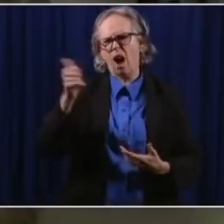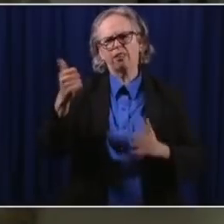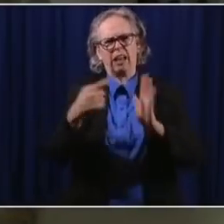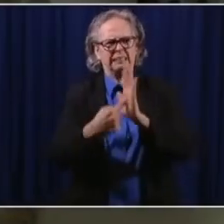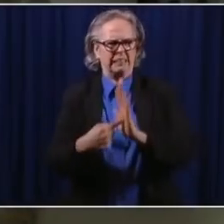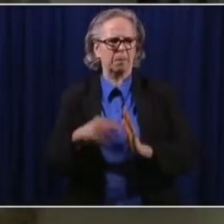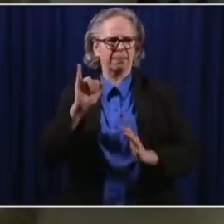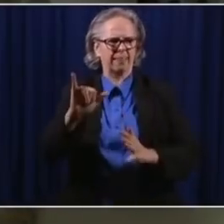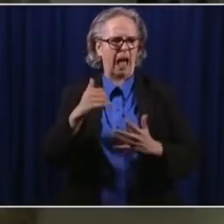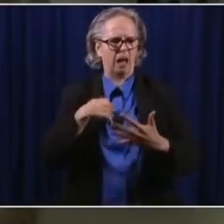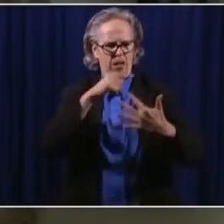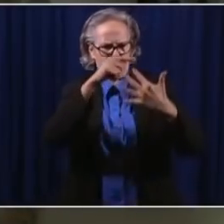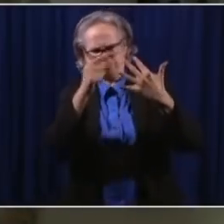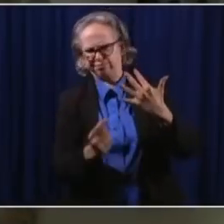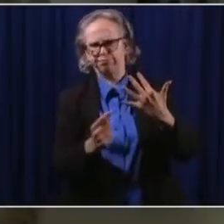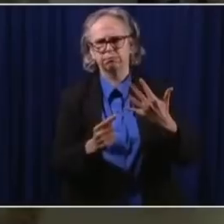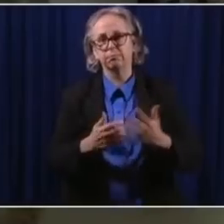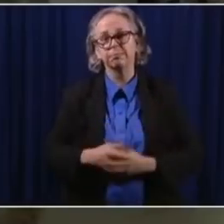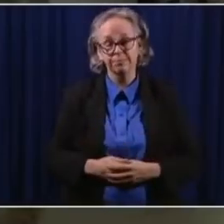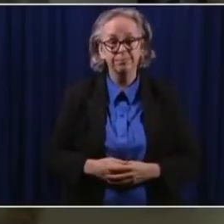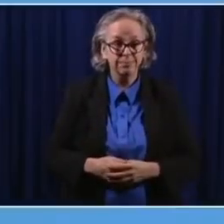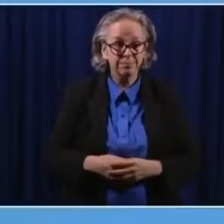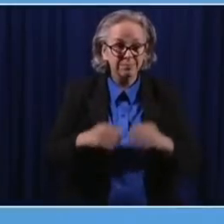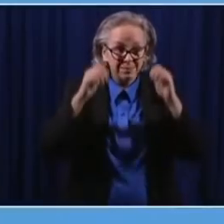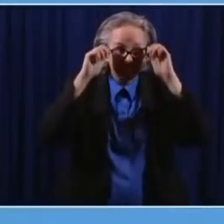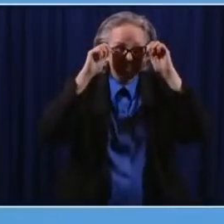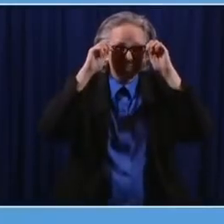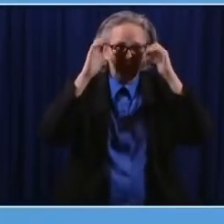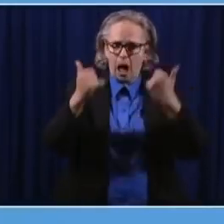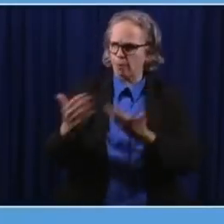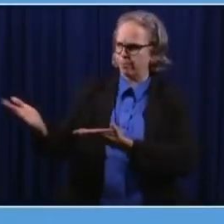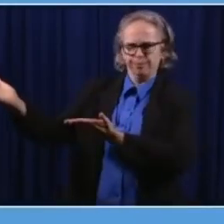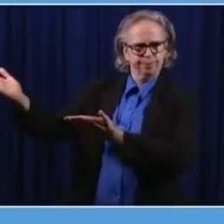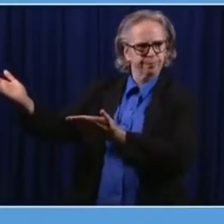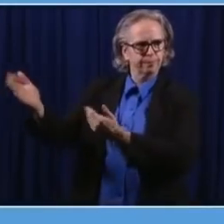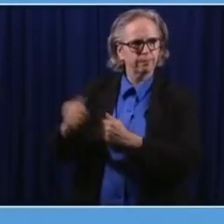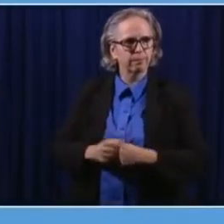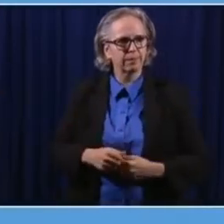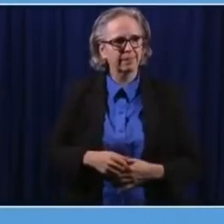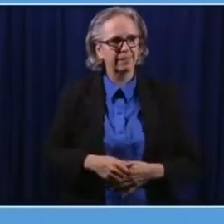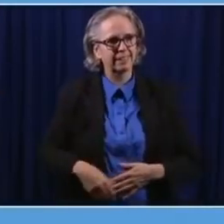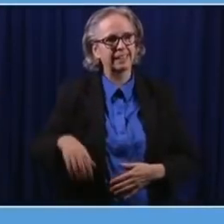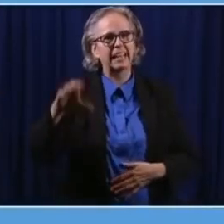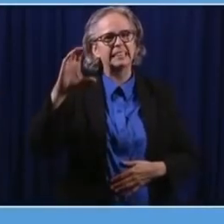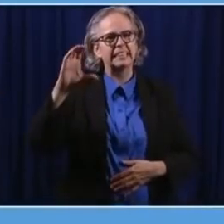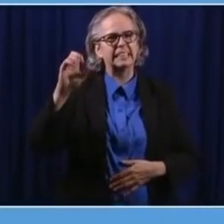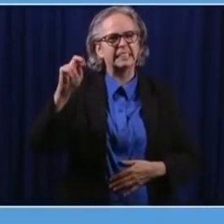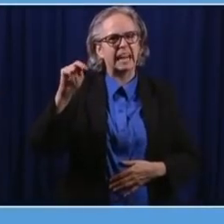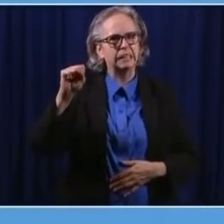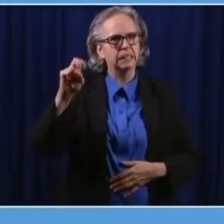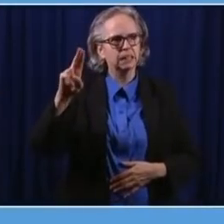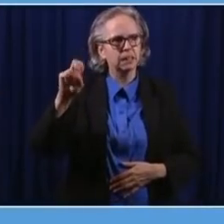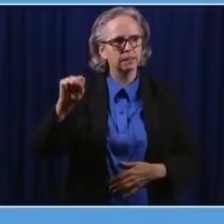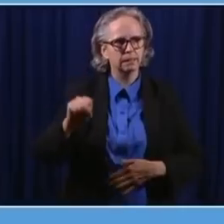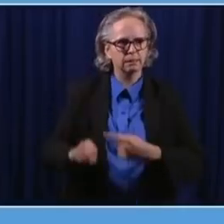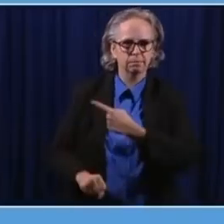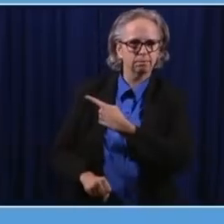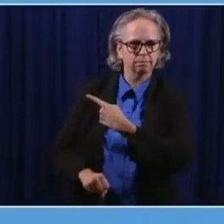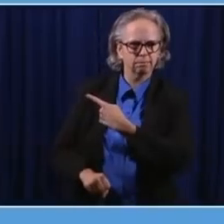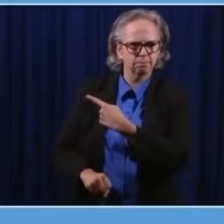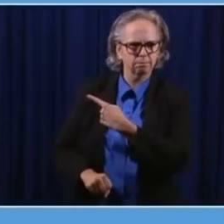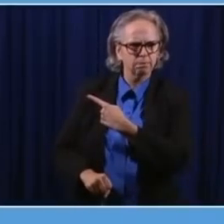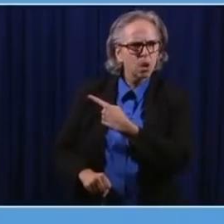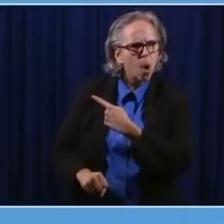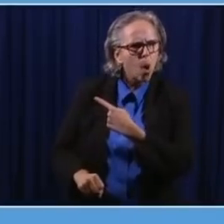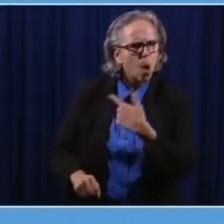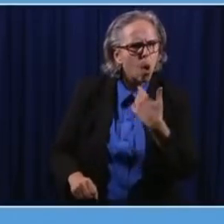Let's talk for a moment about the census. Again, we want to remind you about the census. Very important. It takes about 10 minutes